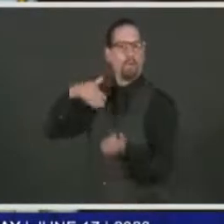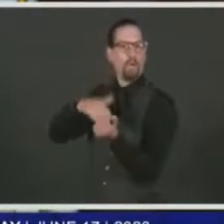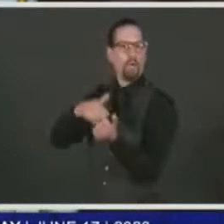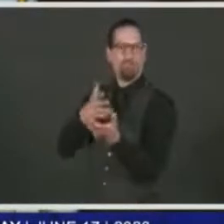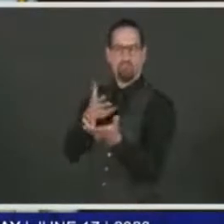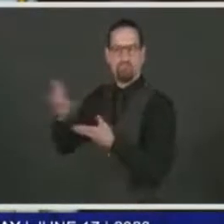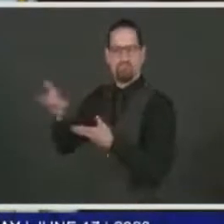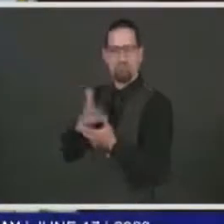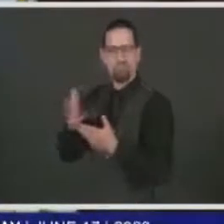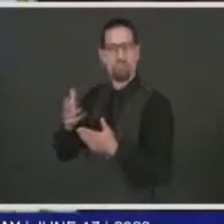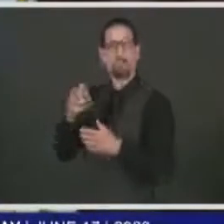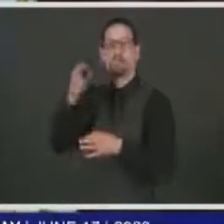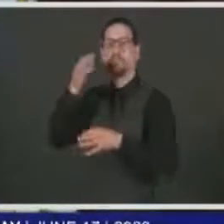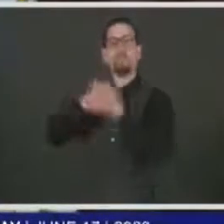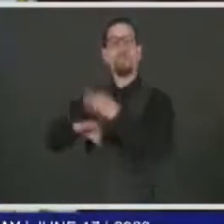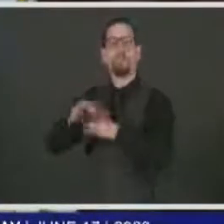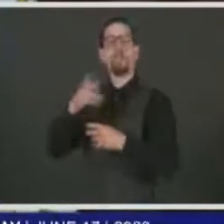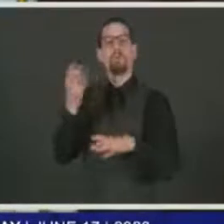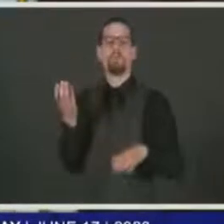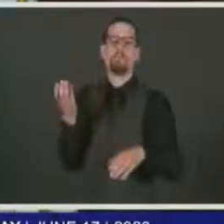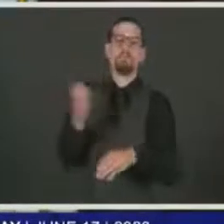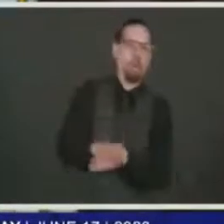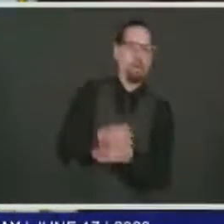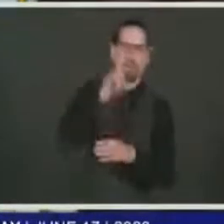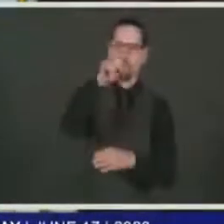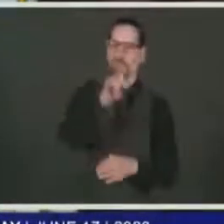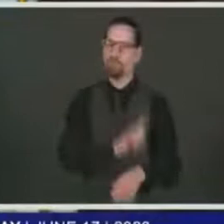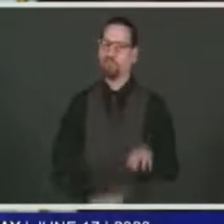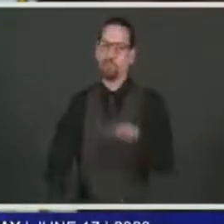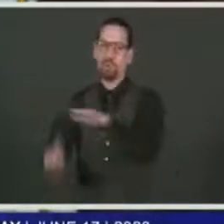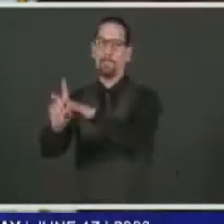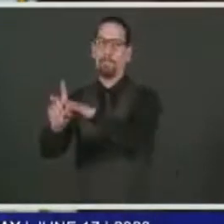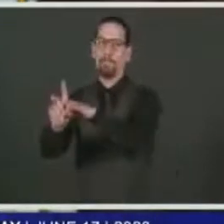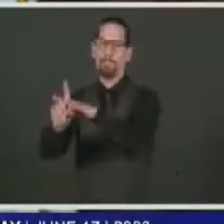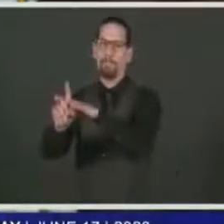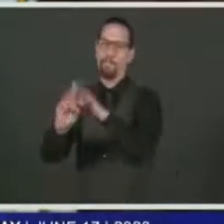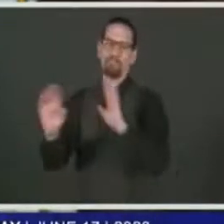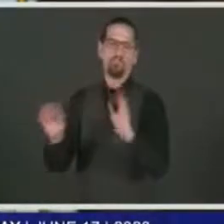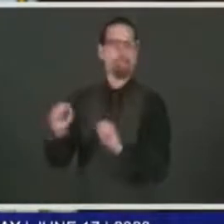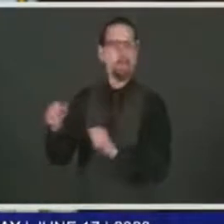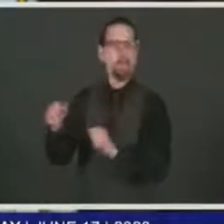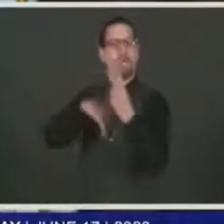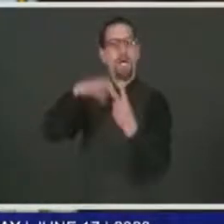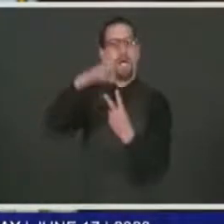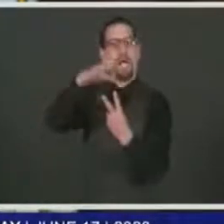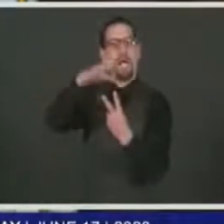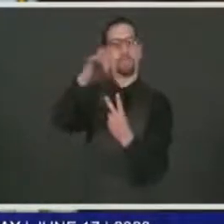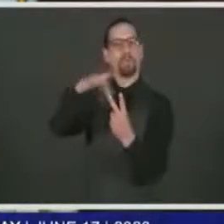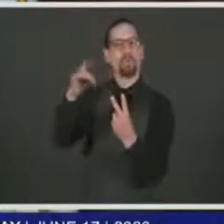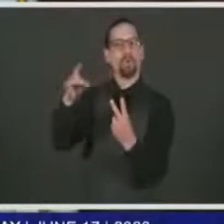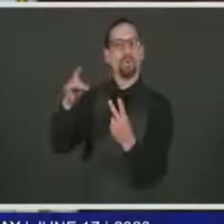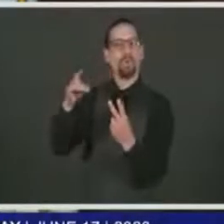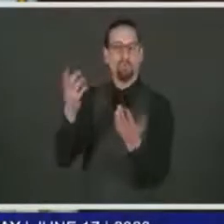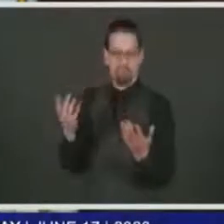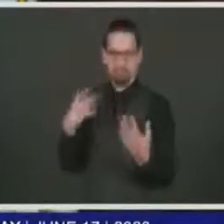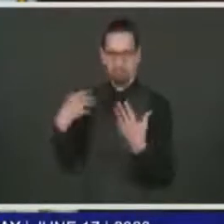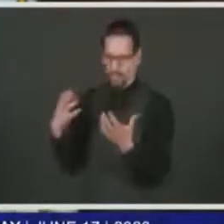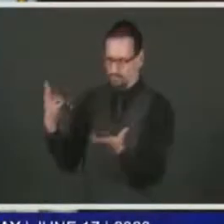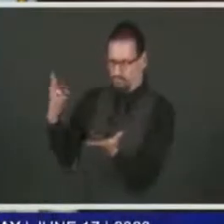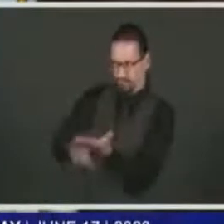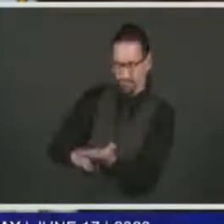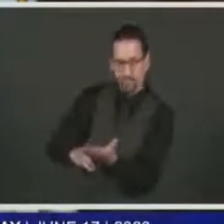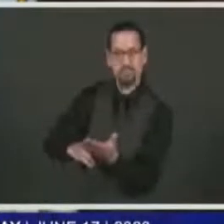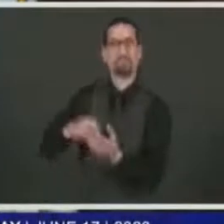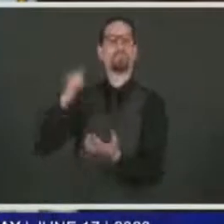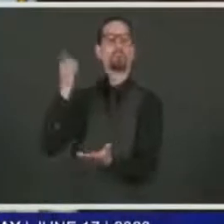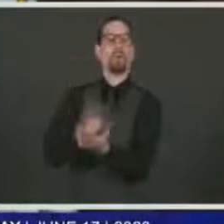down barriers to access. The same thing is true for working from home. You know, many people have continued to